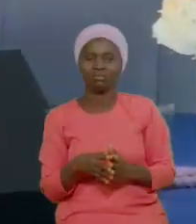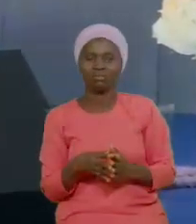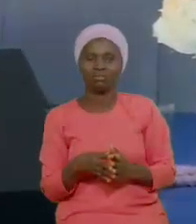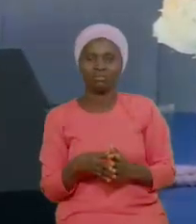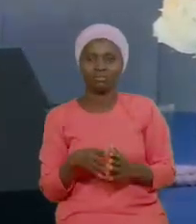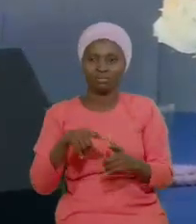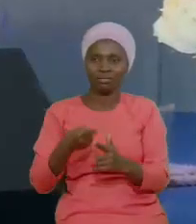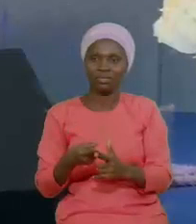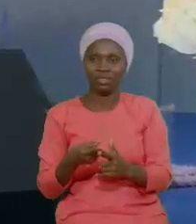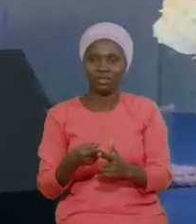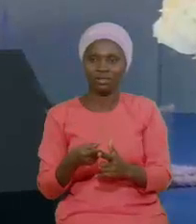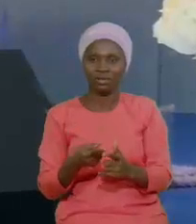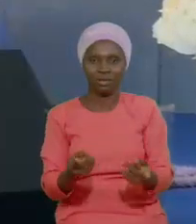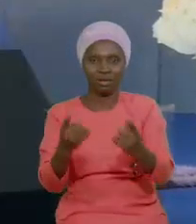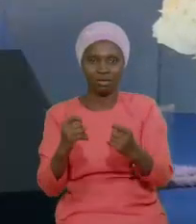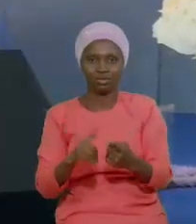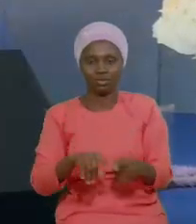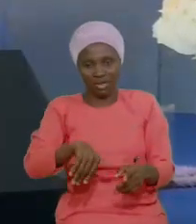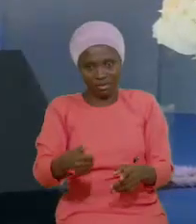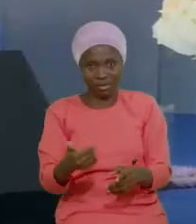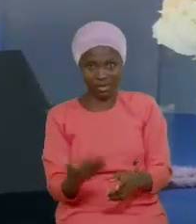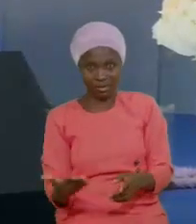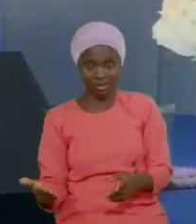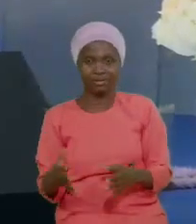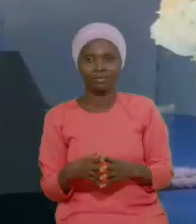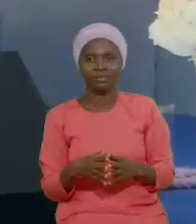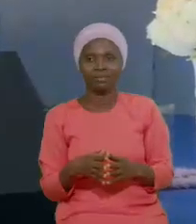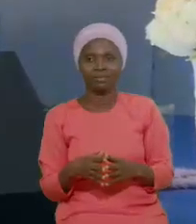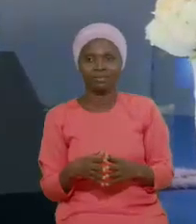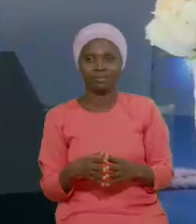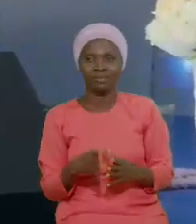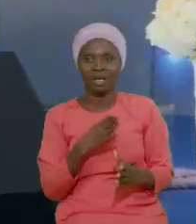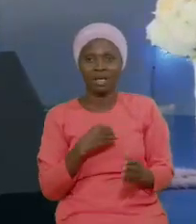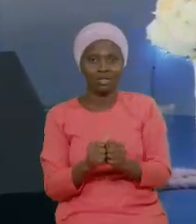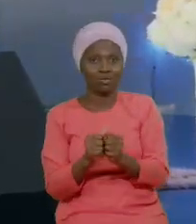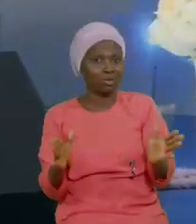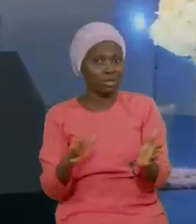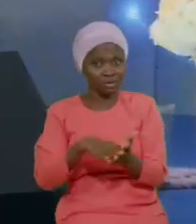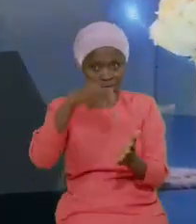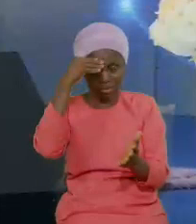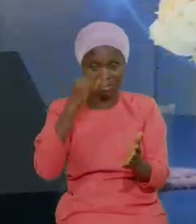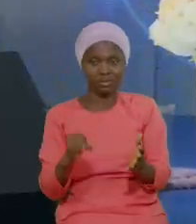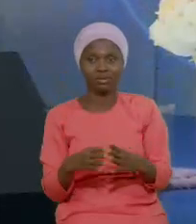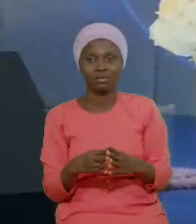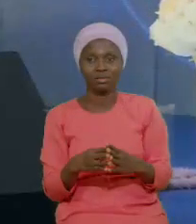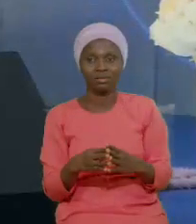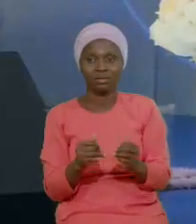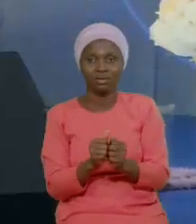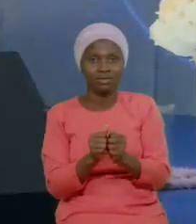And then he comes to another thing. And without learning, without